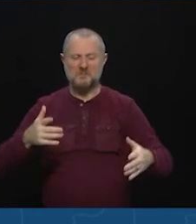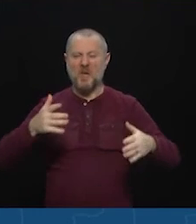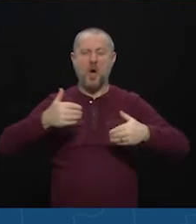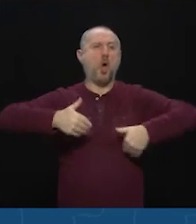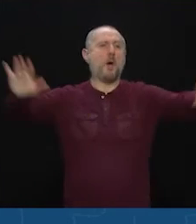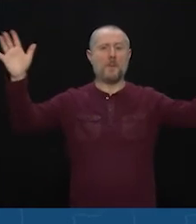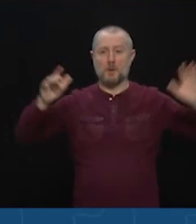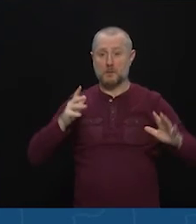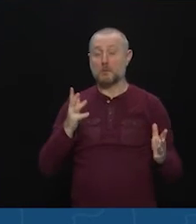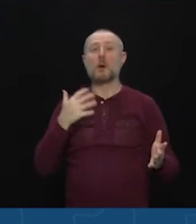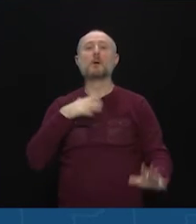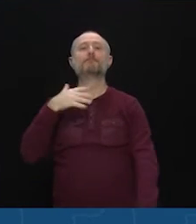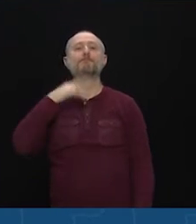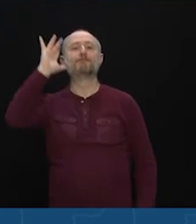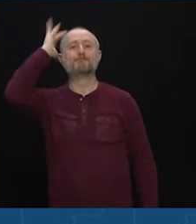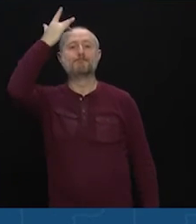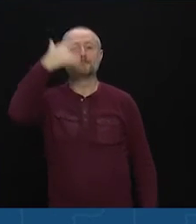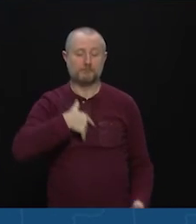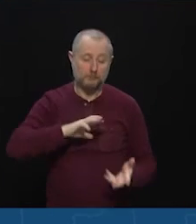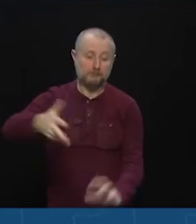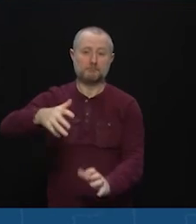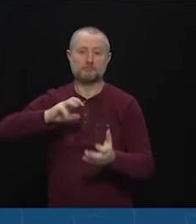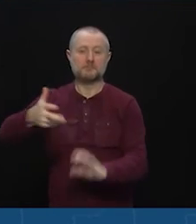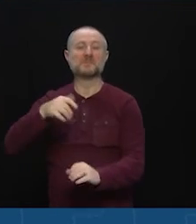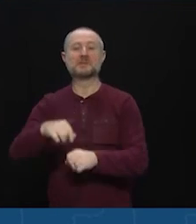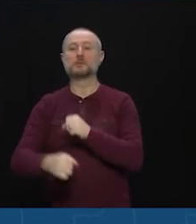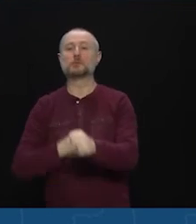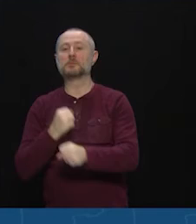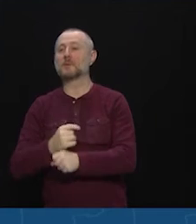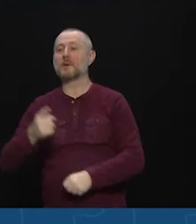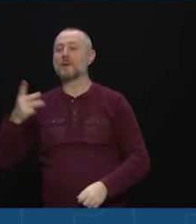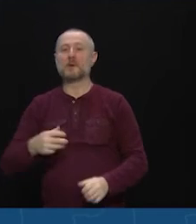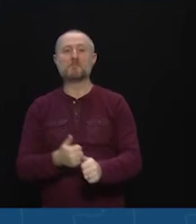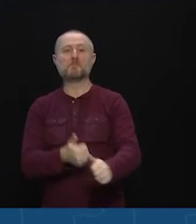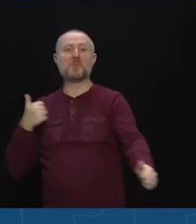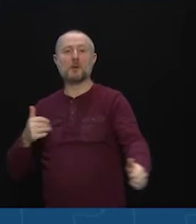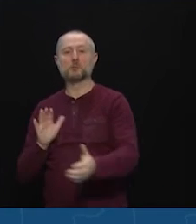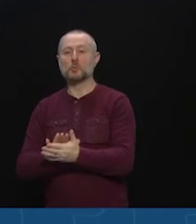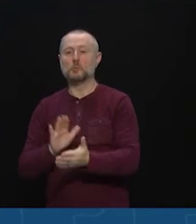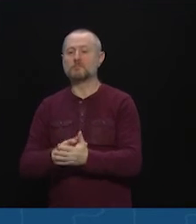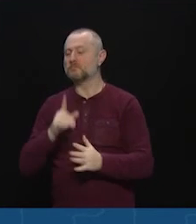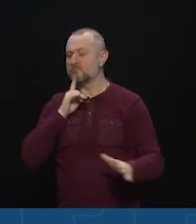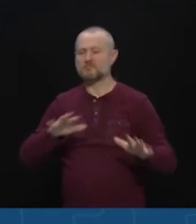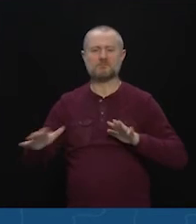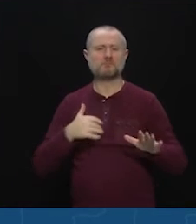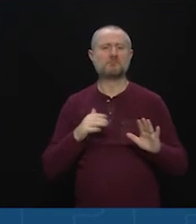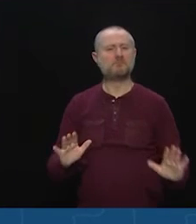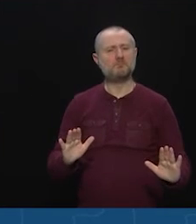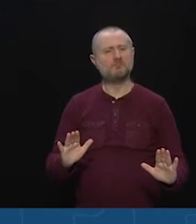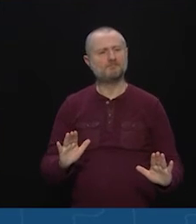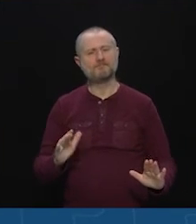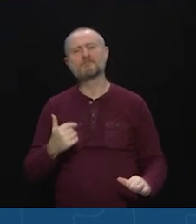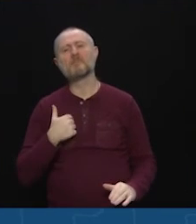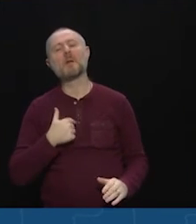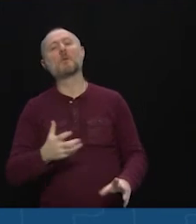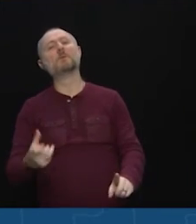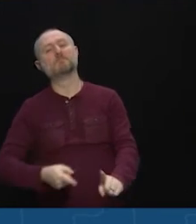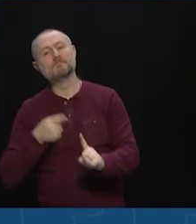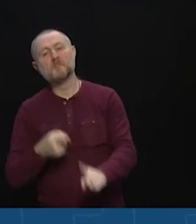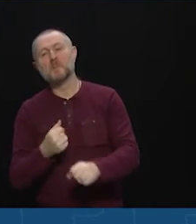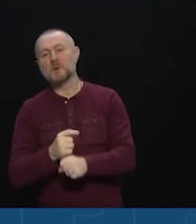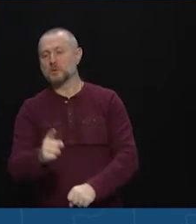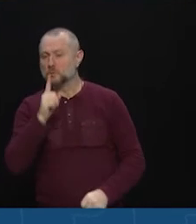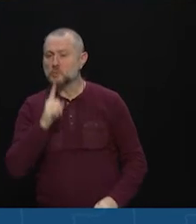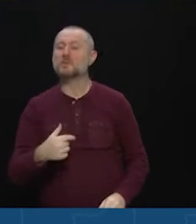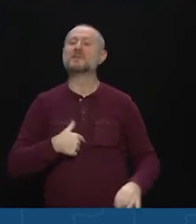remote learning. So keeping kids in school is best for their health. We keep them safe by making sure that they have test kits that go home